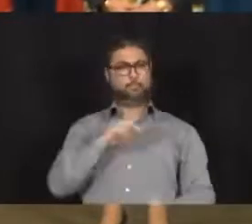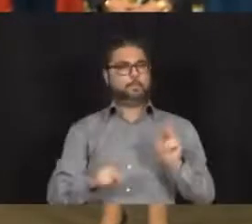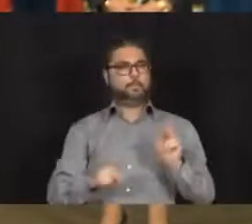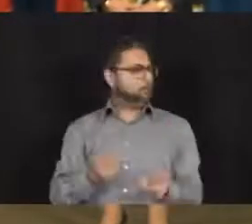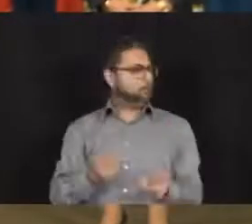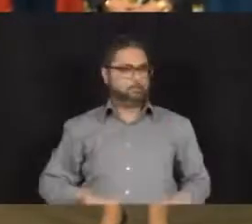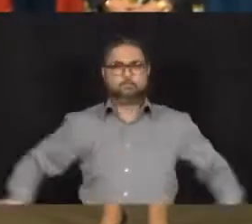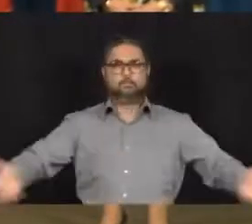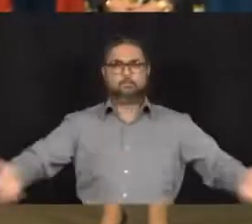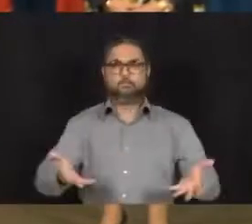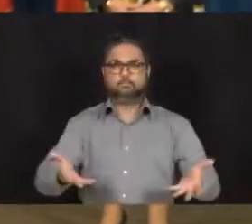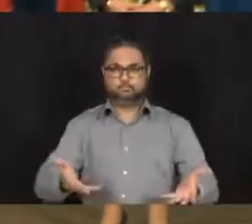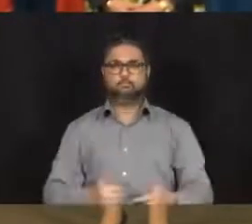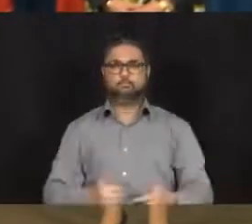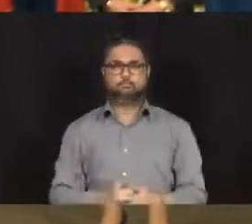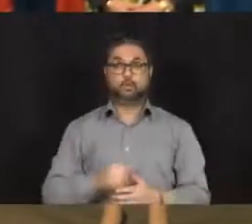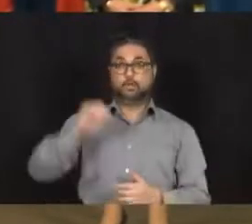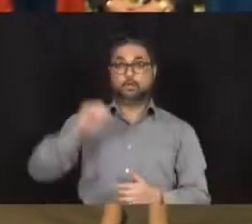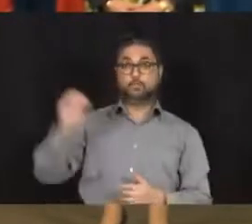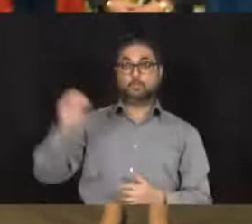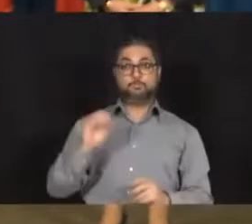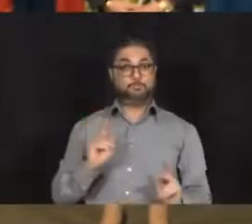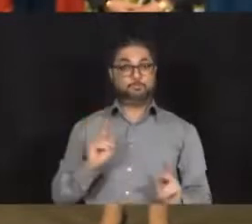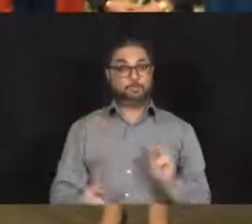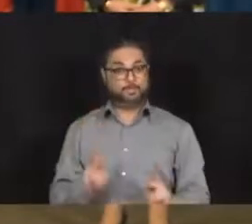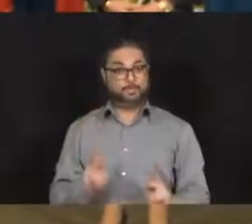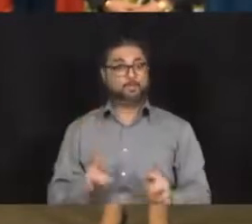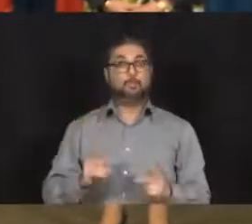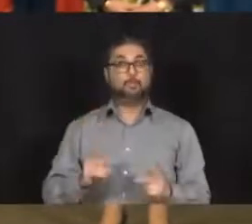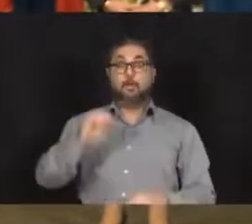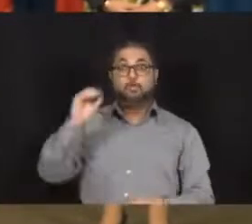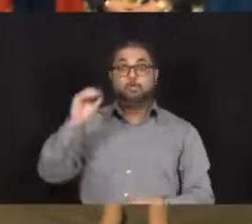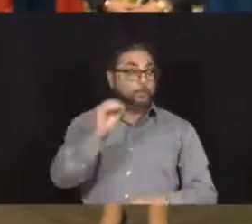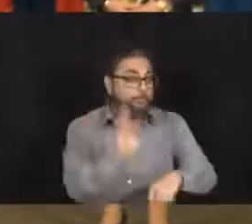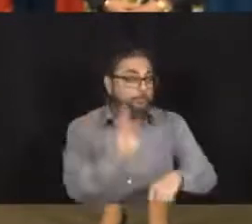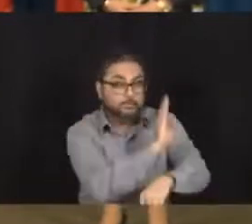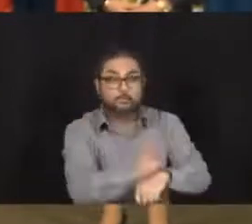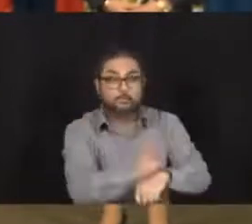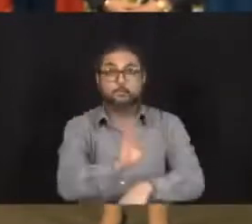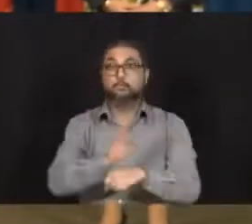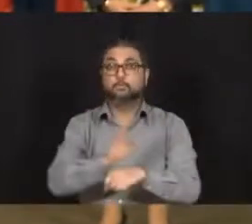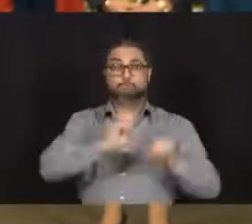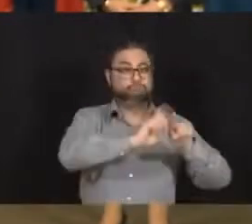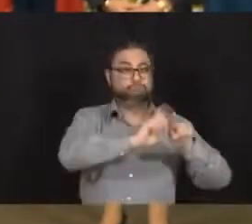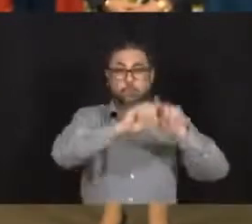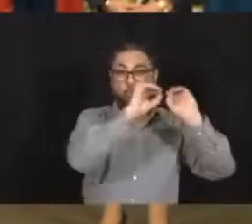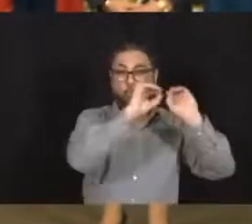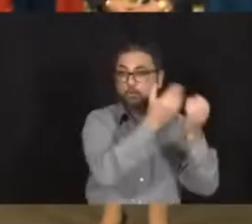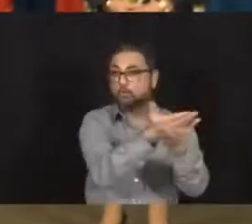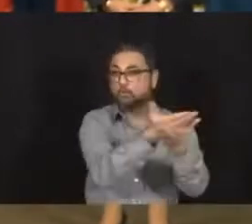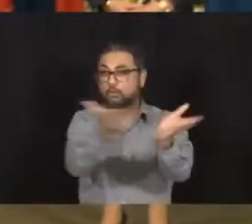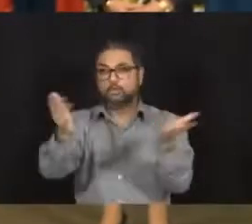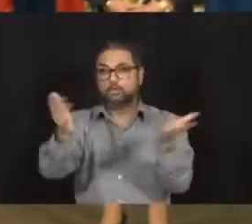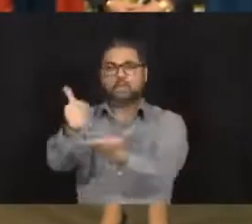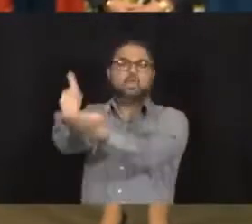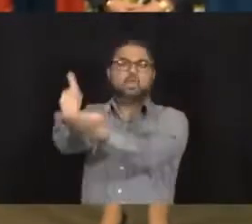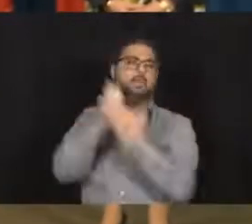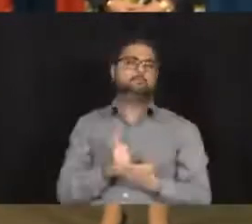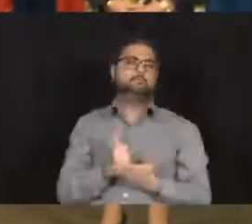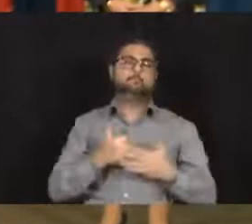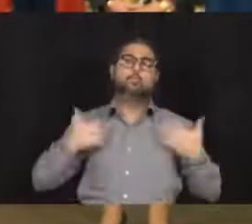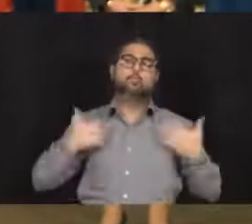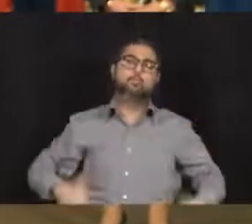organizations, and people who have stepped up to make a real difference. And I know how hard it is on